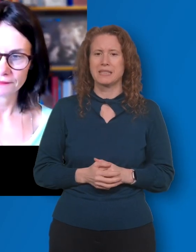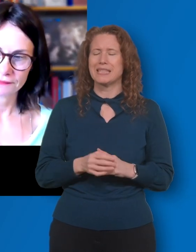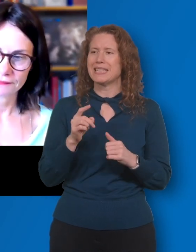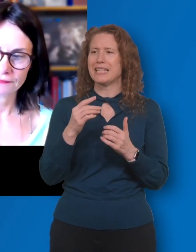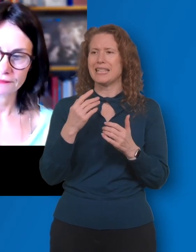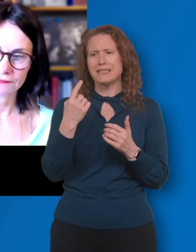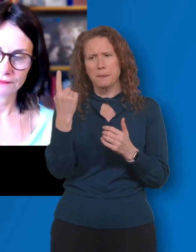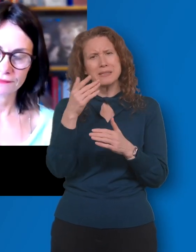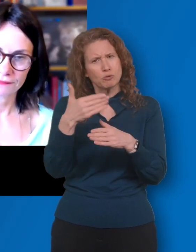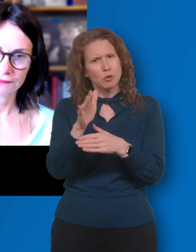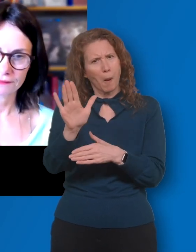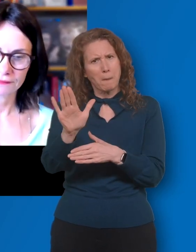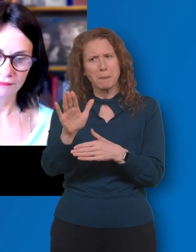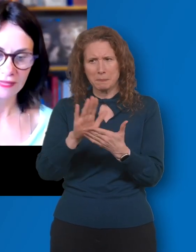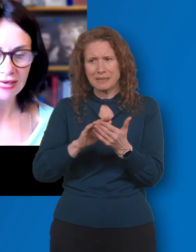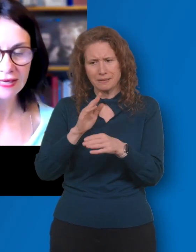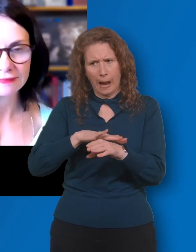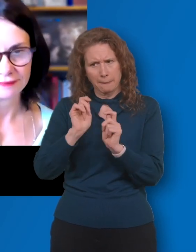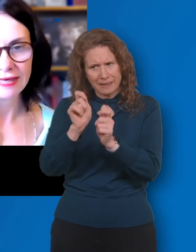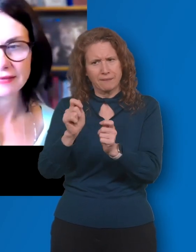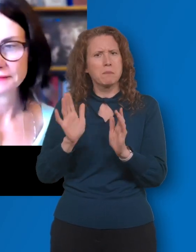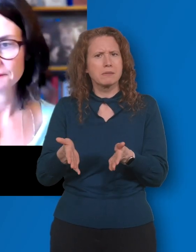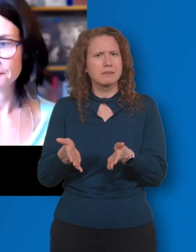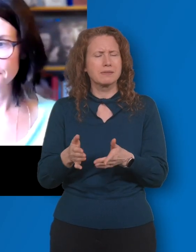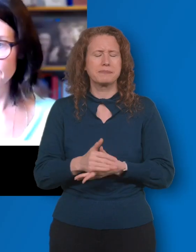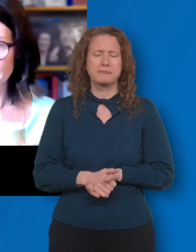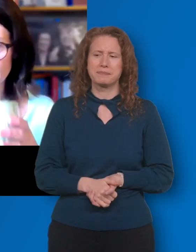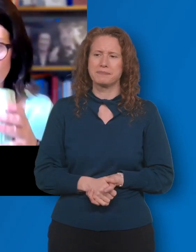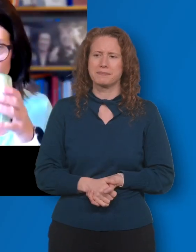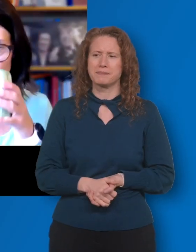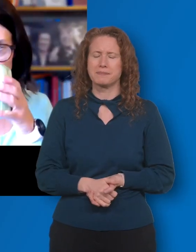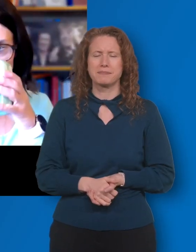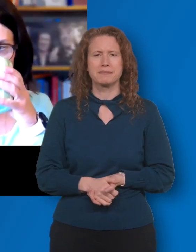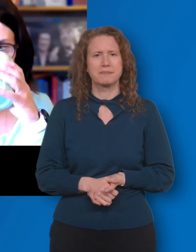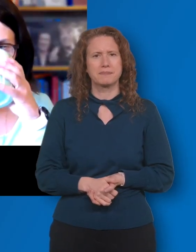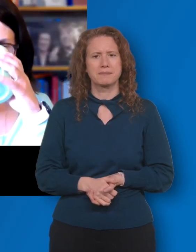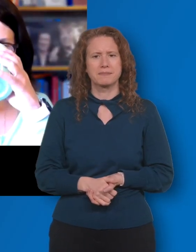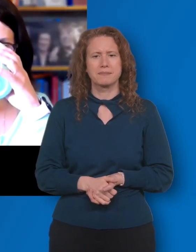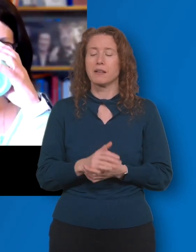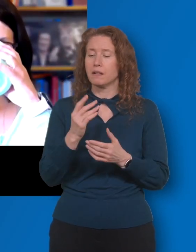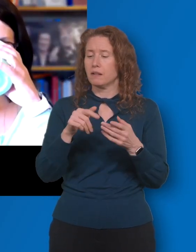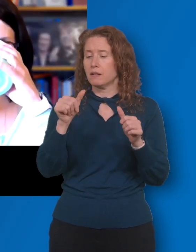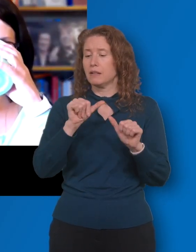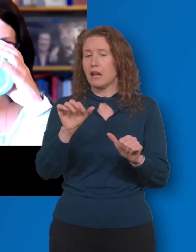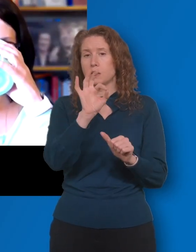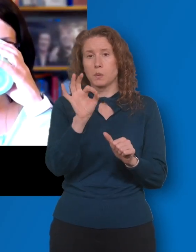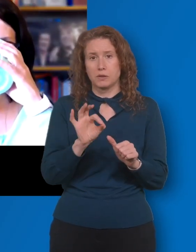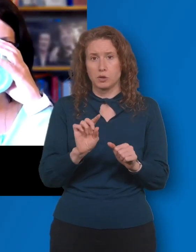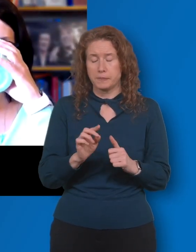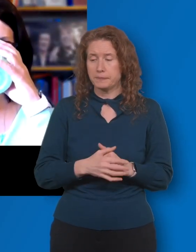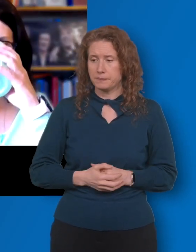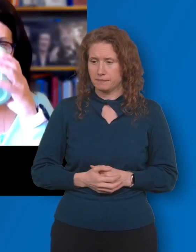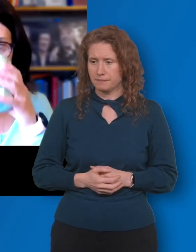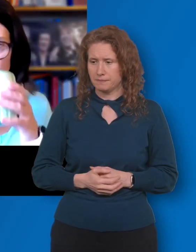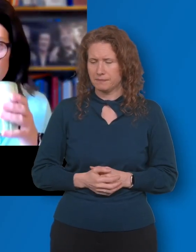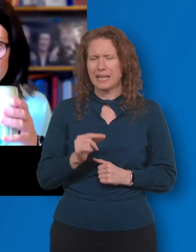so people's time needs to be reflected in that. Yeah. Got a quick question here, slightly broader